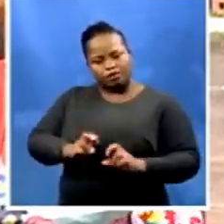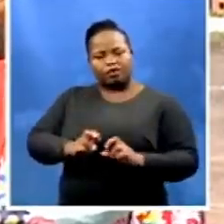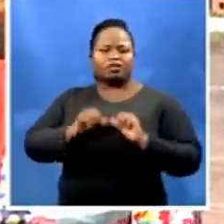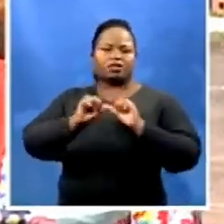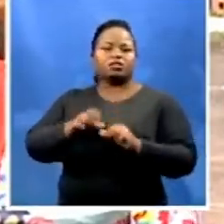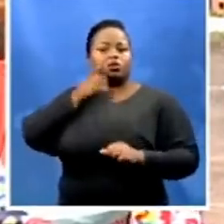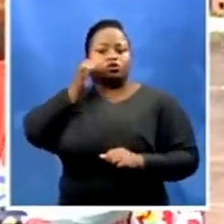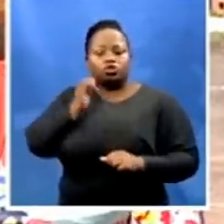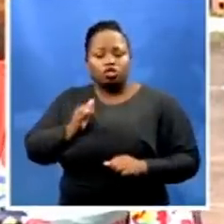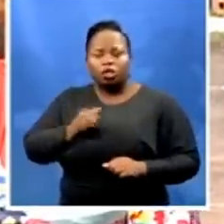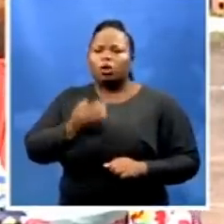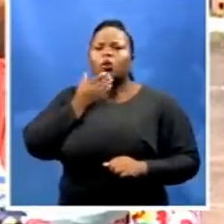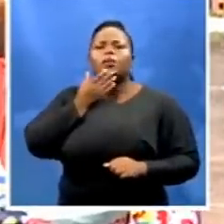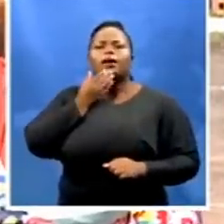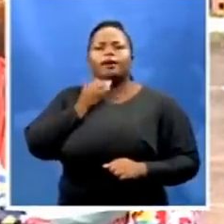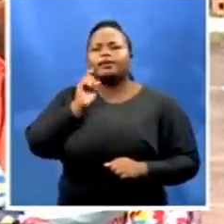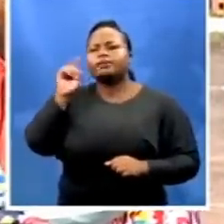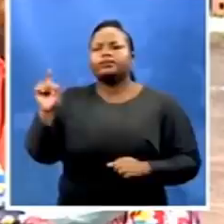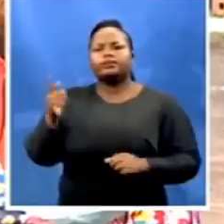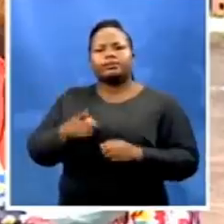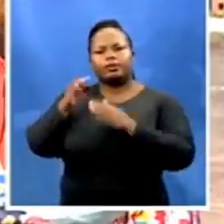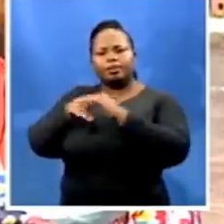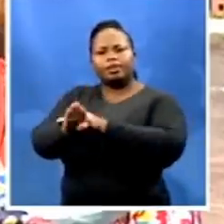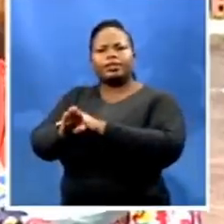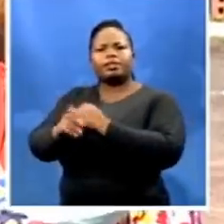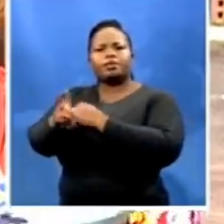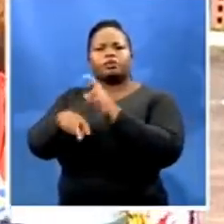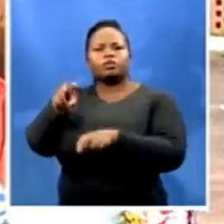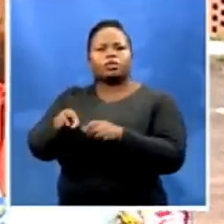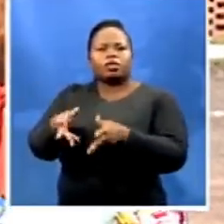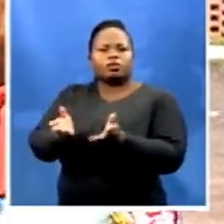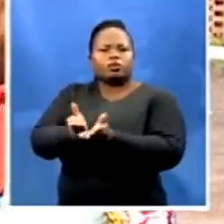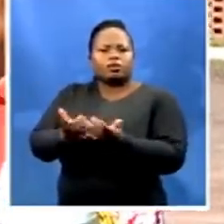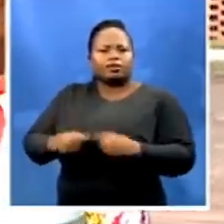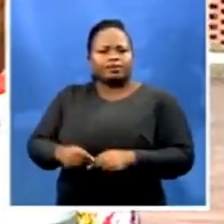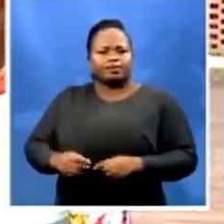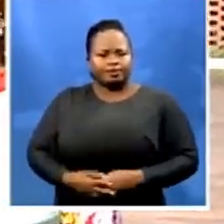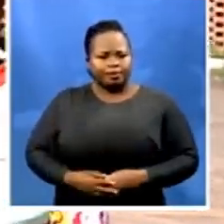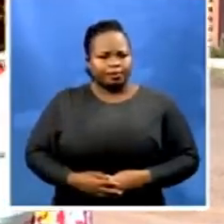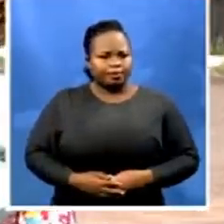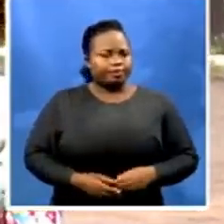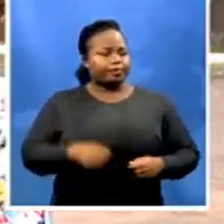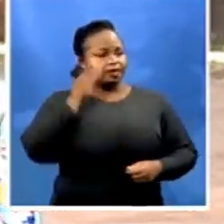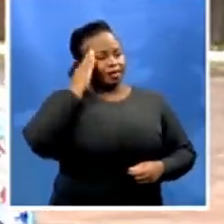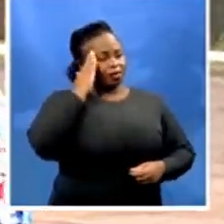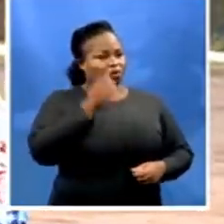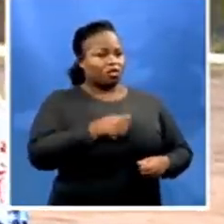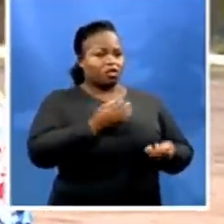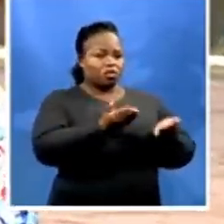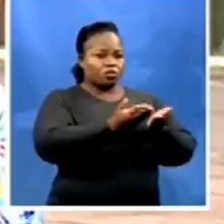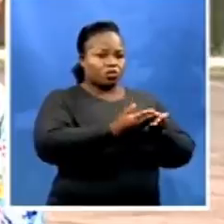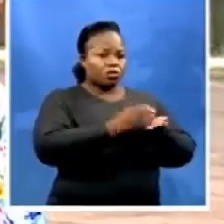lesenzo esibi kangaka esikoleni sethu. I know that the school is also receiving funding from Cotton On and several